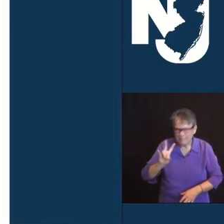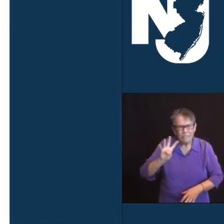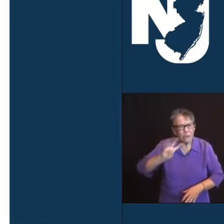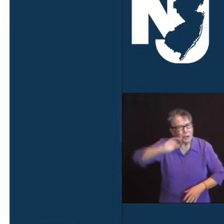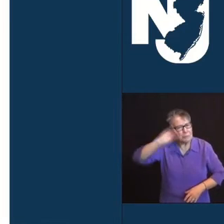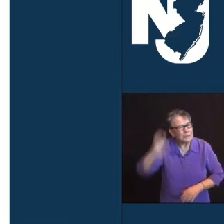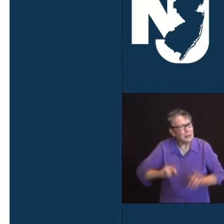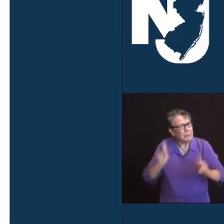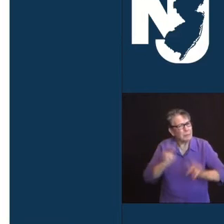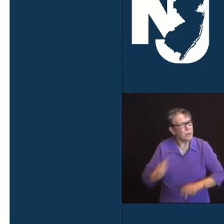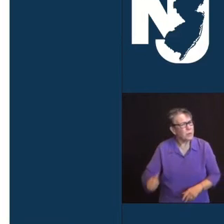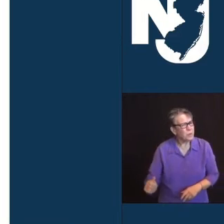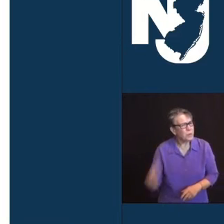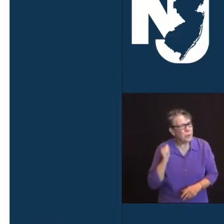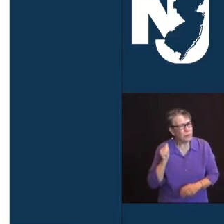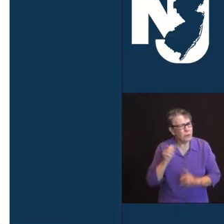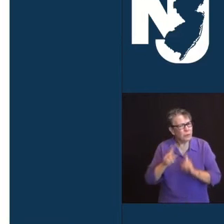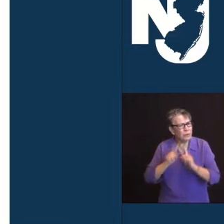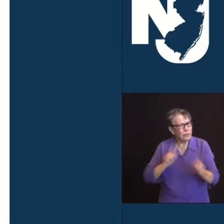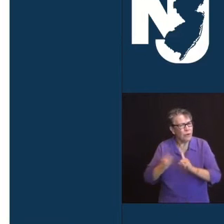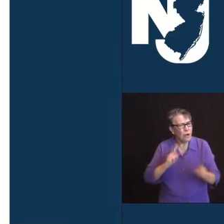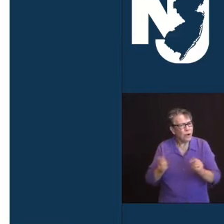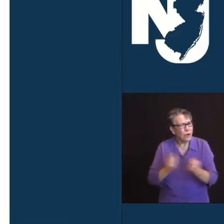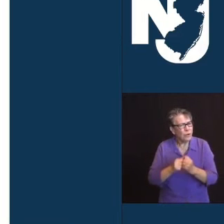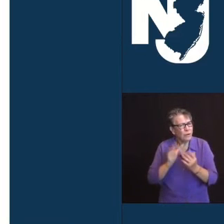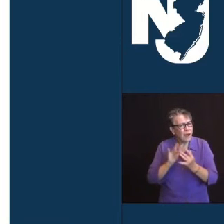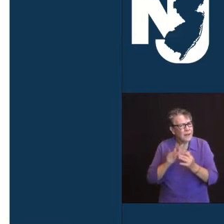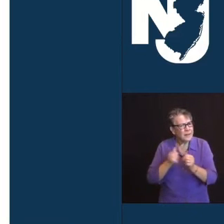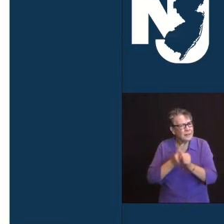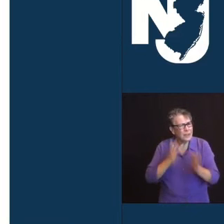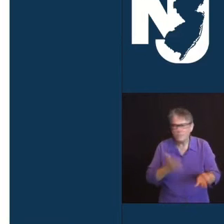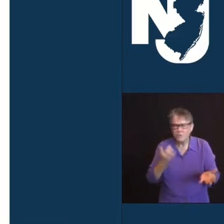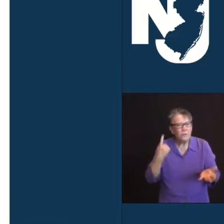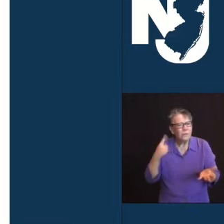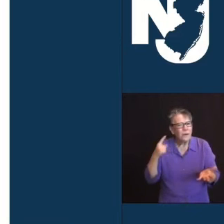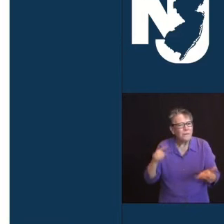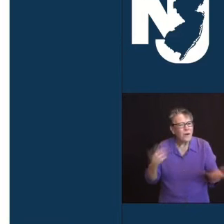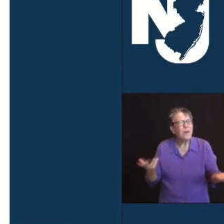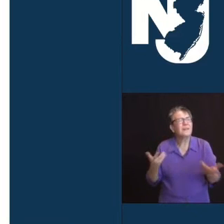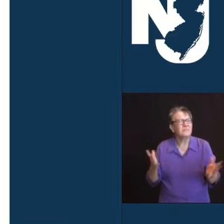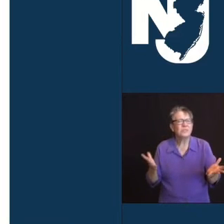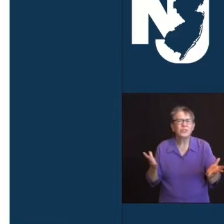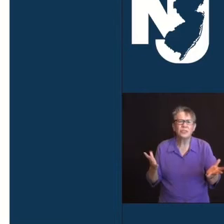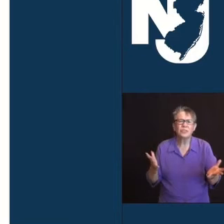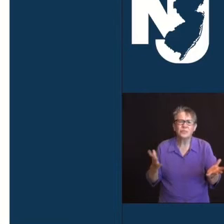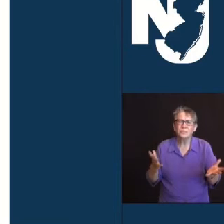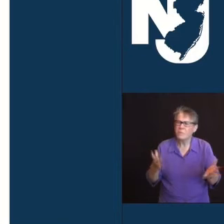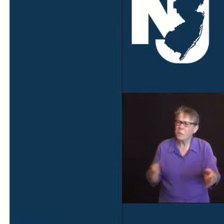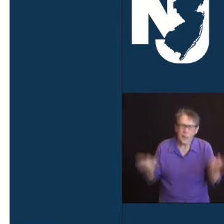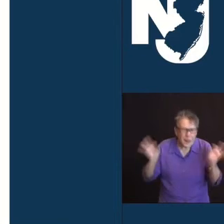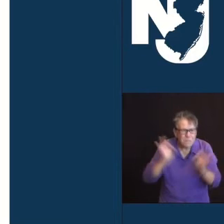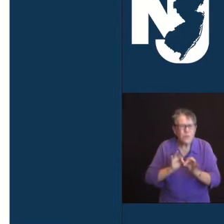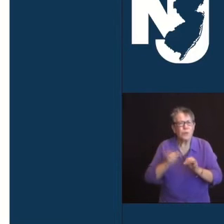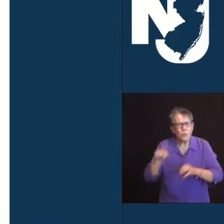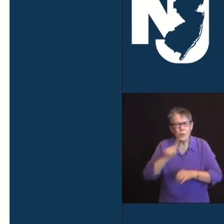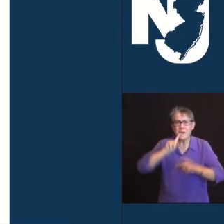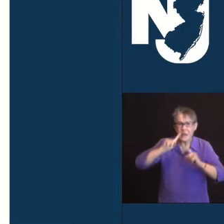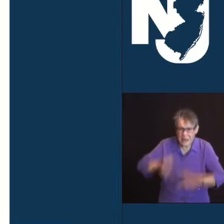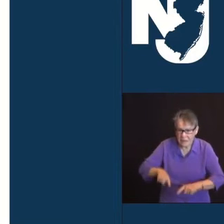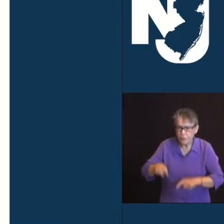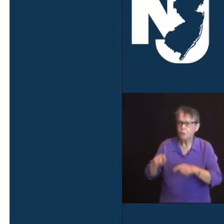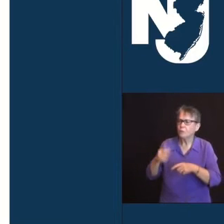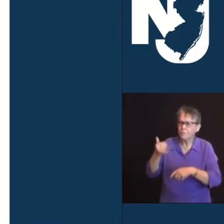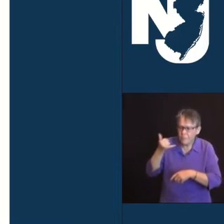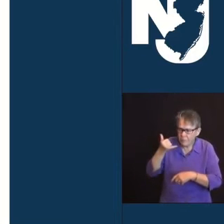need folks to turn that around. It is extremely critical for contact tracers to get in touch with the close contacts